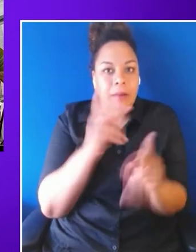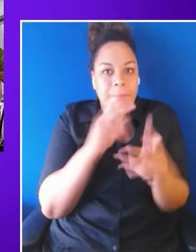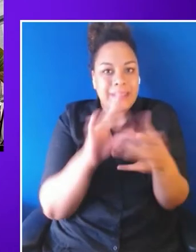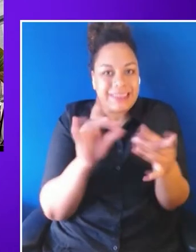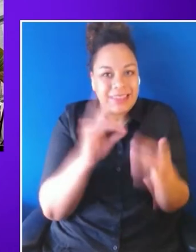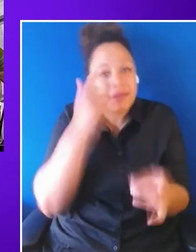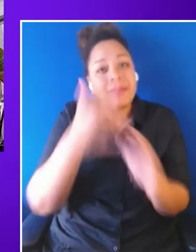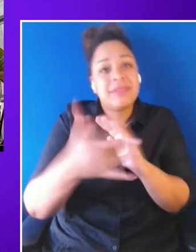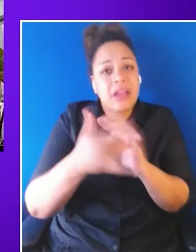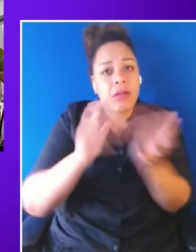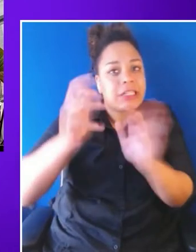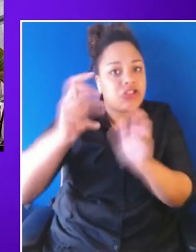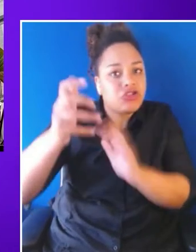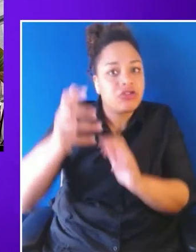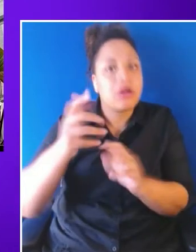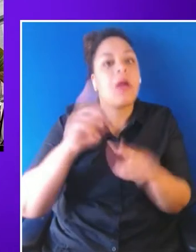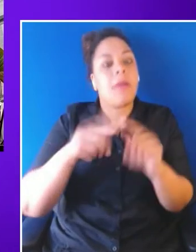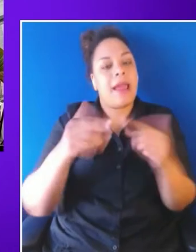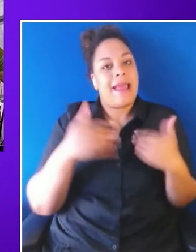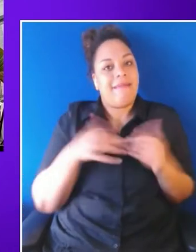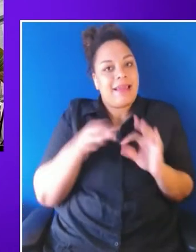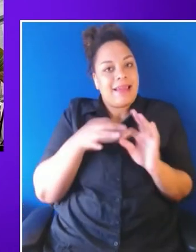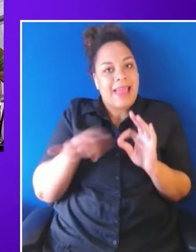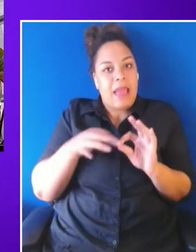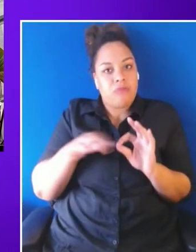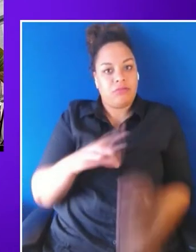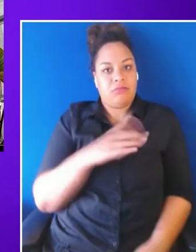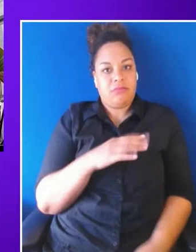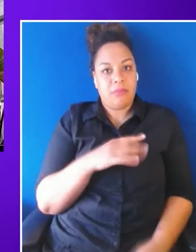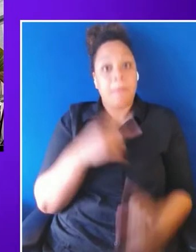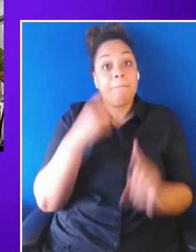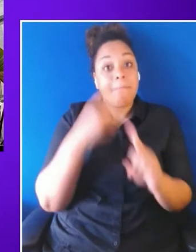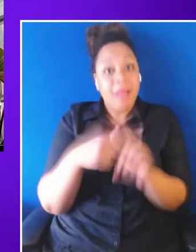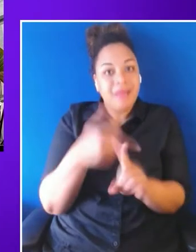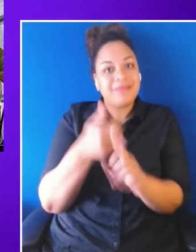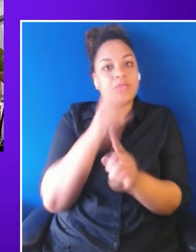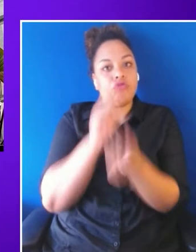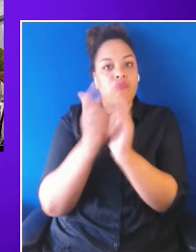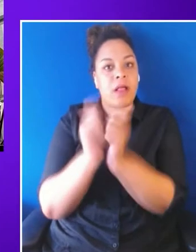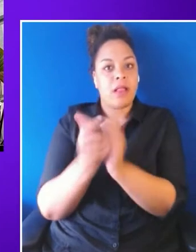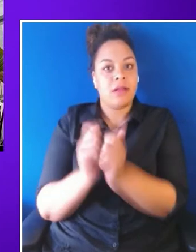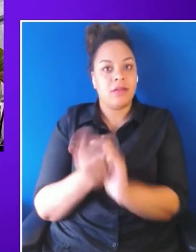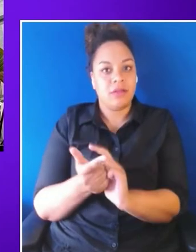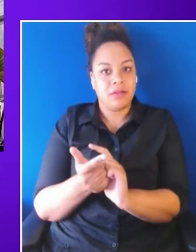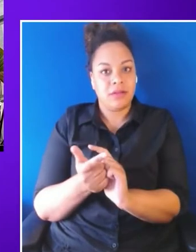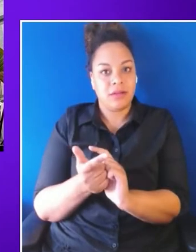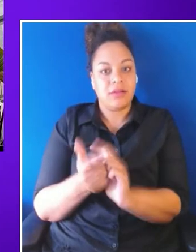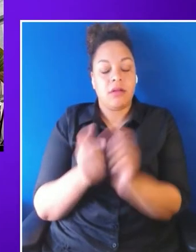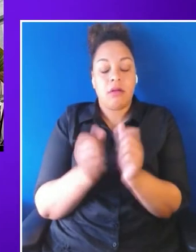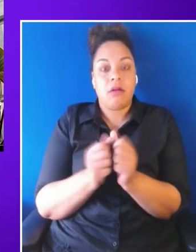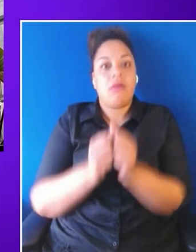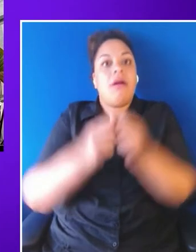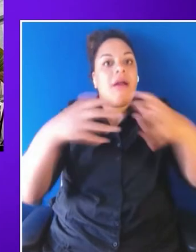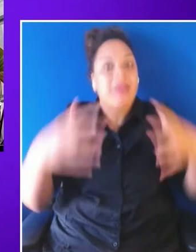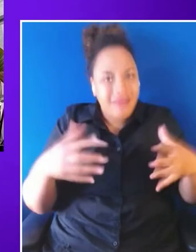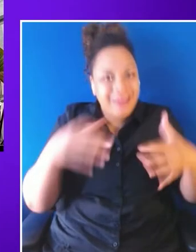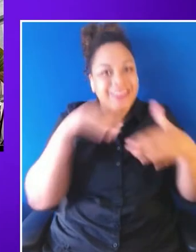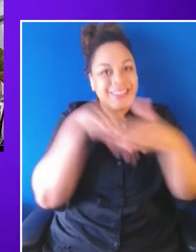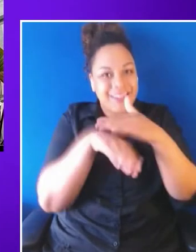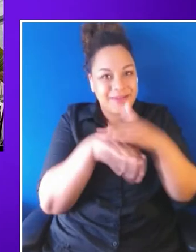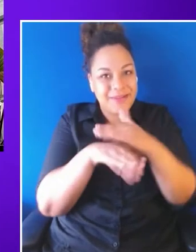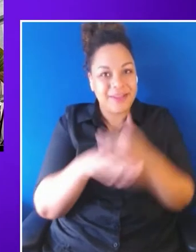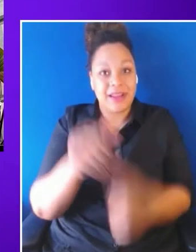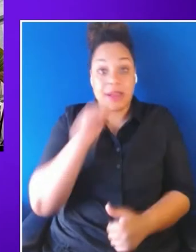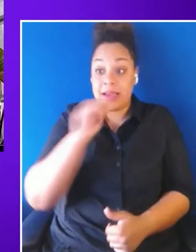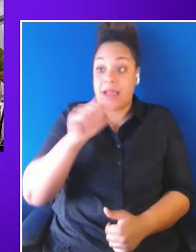the captioning tool is great, but it also translates. So then the accessibility of non-English